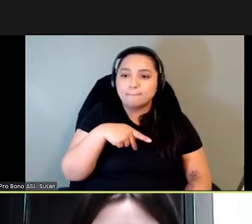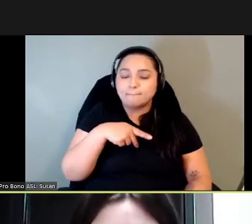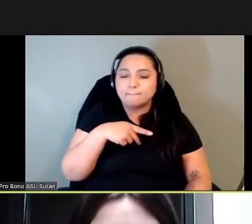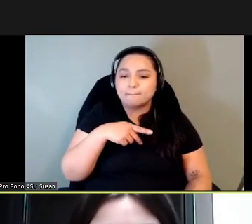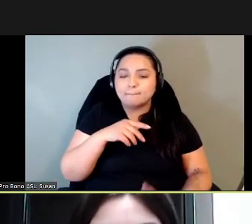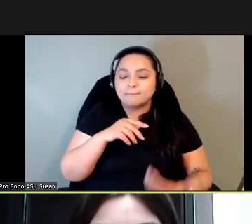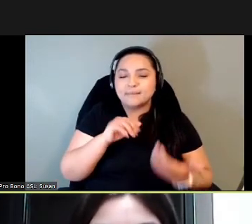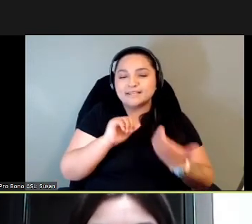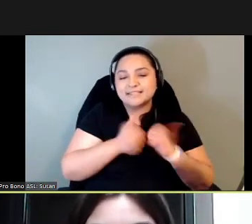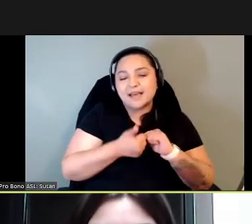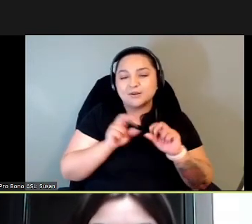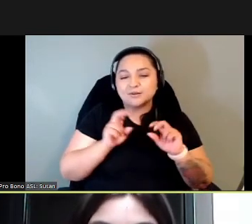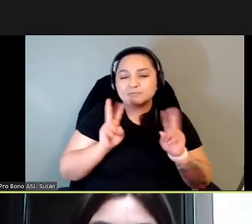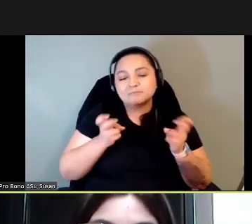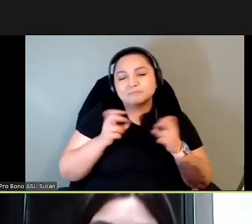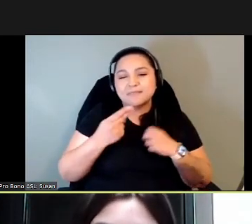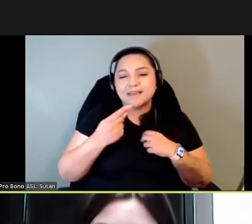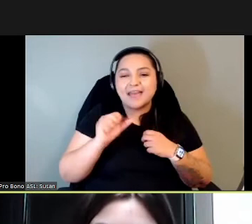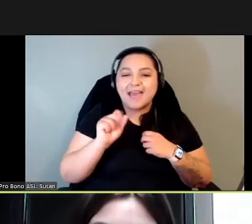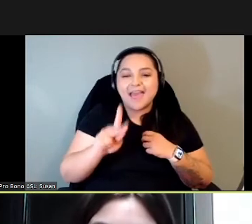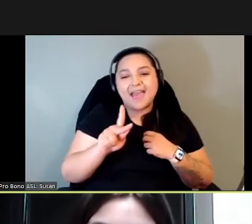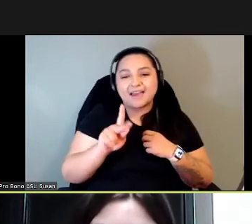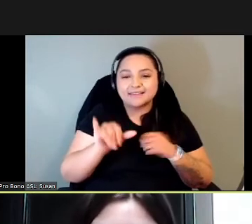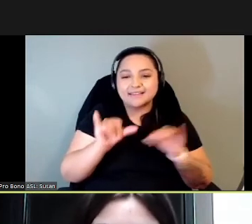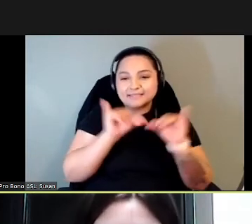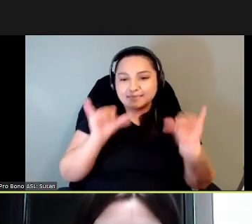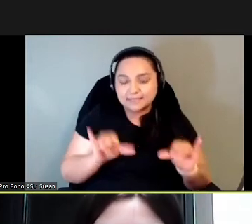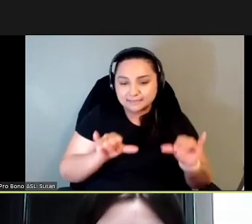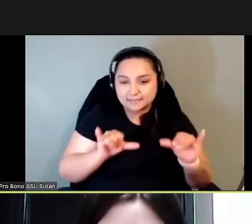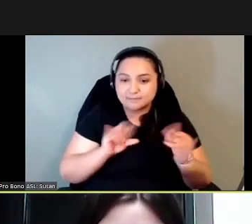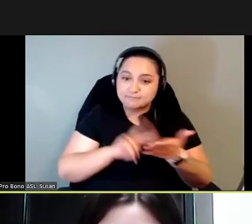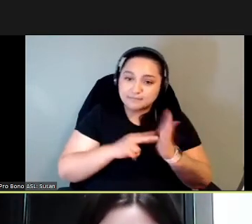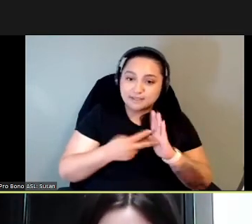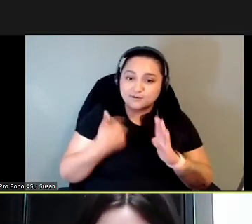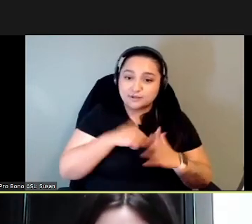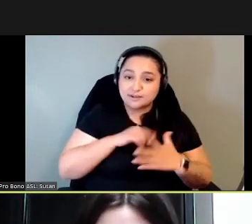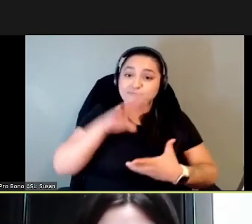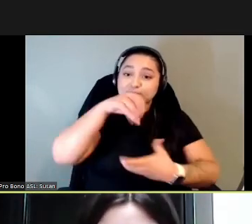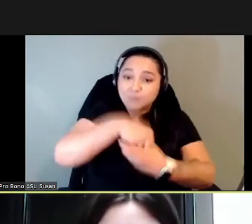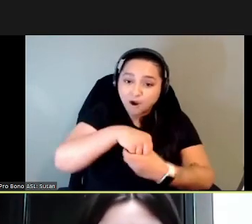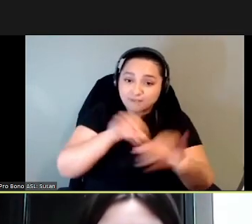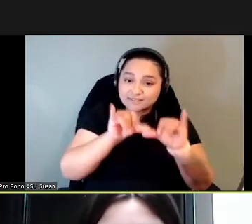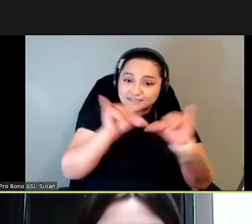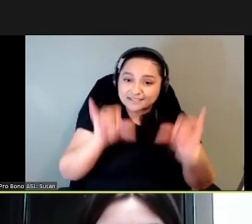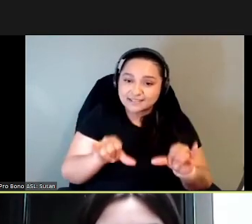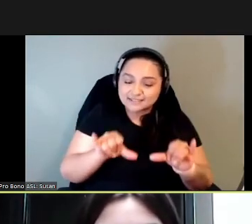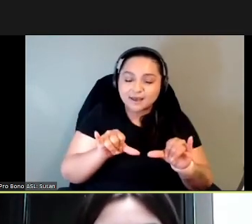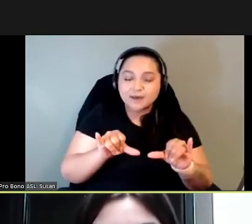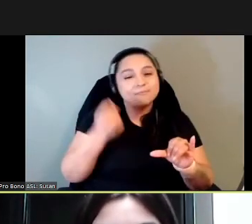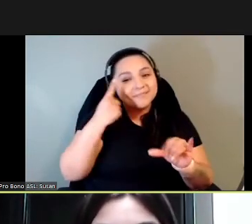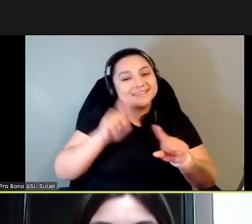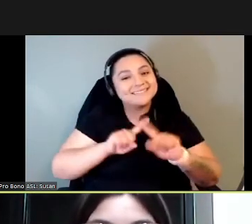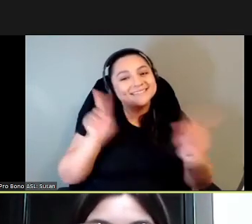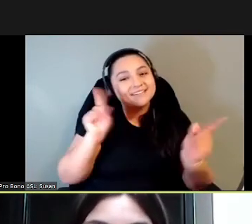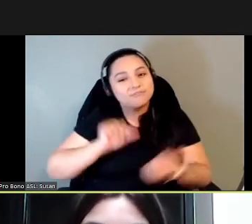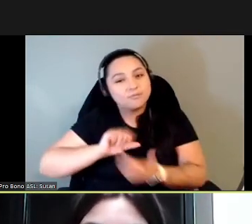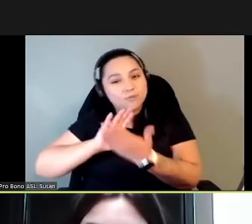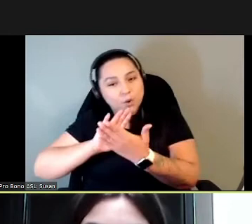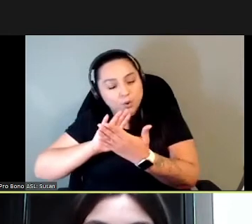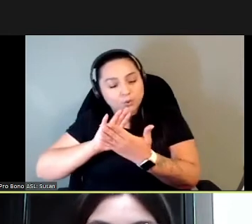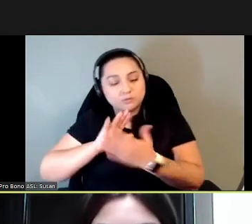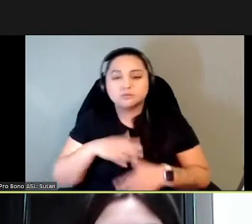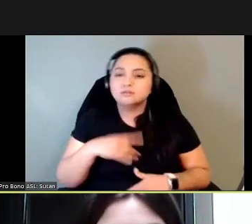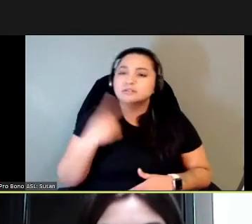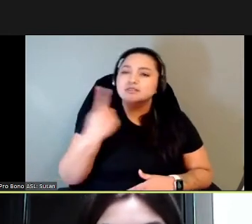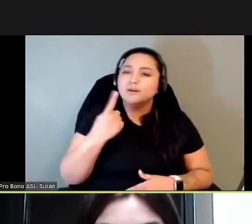system, no? And being on the system and doing things differently. I think that somebody was asking on the chat if cooperativism